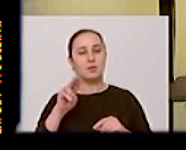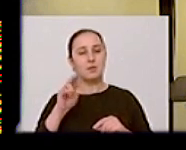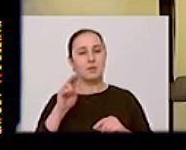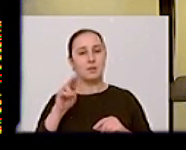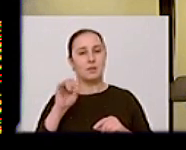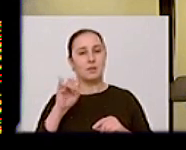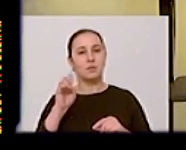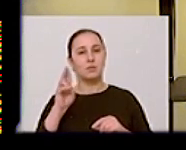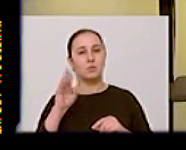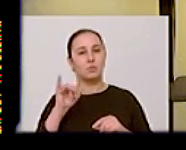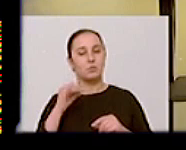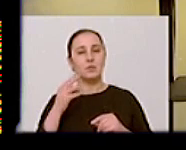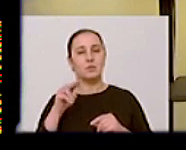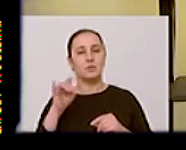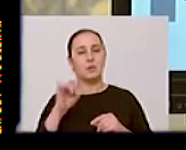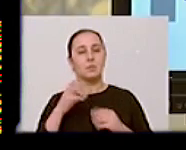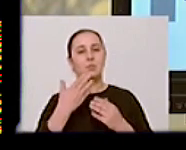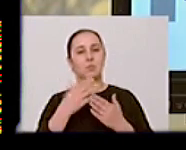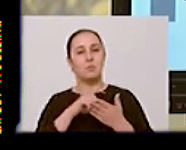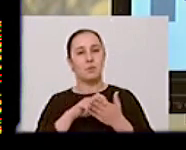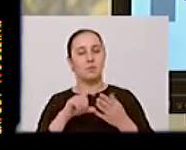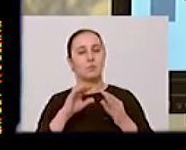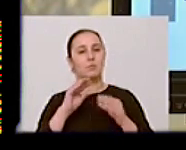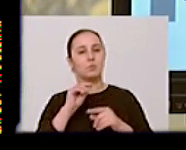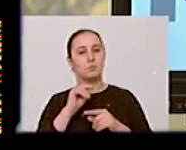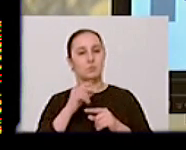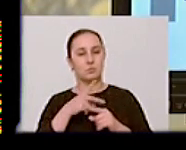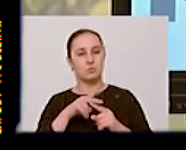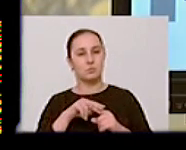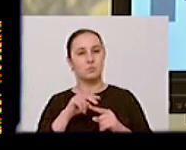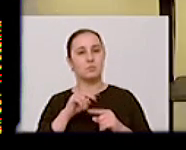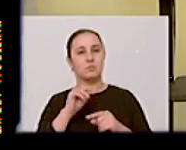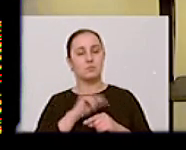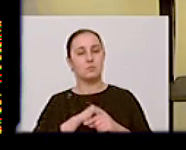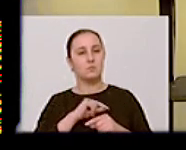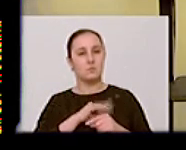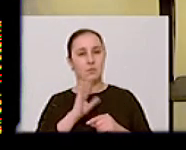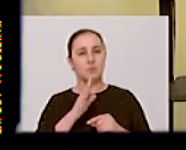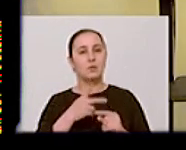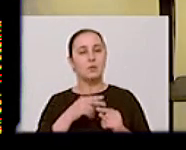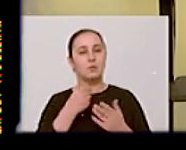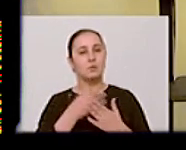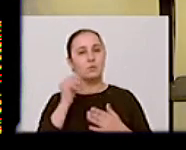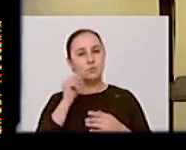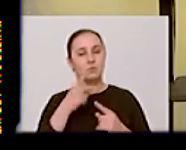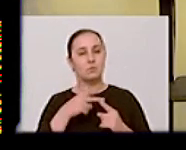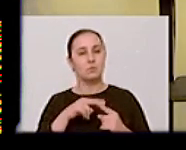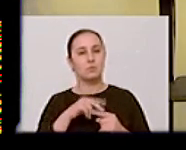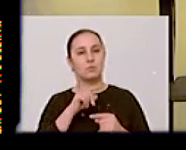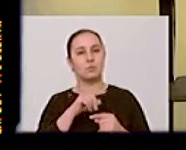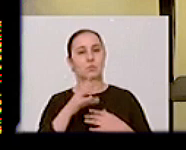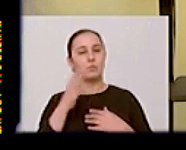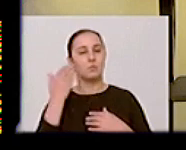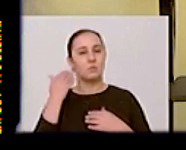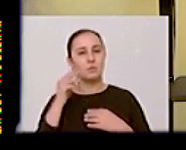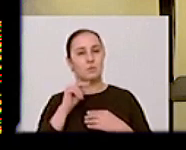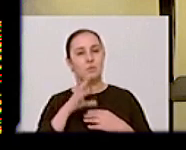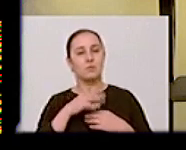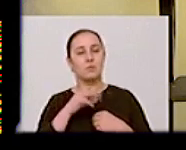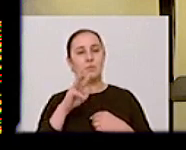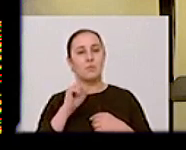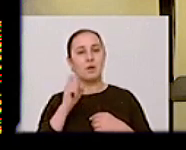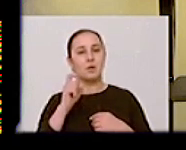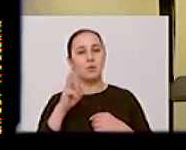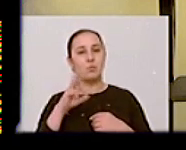dramasi va uning matni ustida birgalikda ishlaymiz. Aziz o'quvchilar, o'tgan darsimizda siz bilan